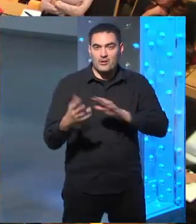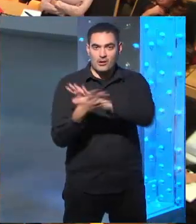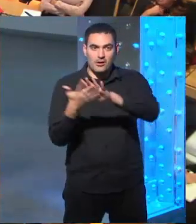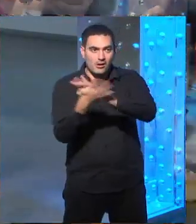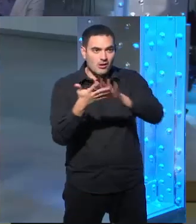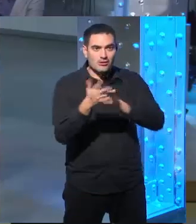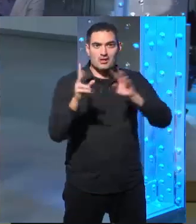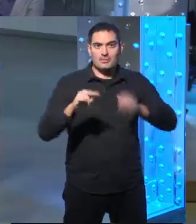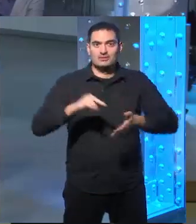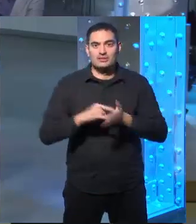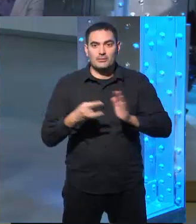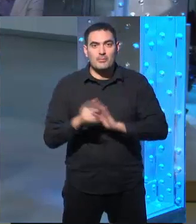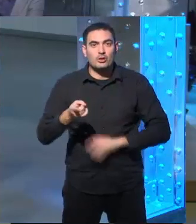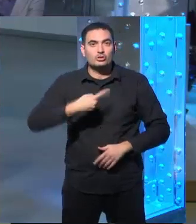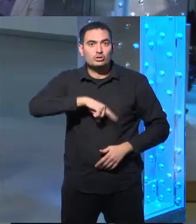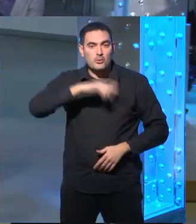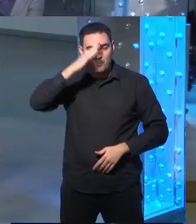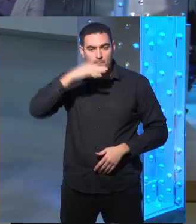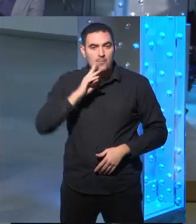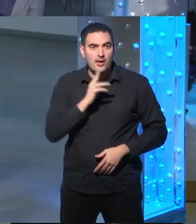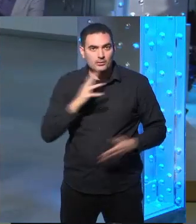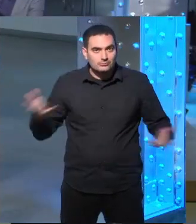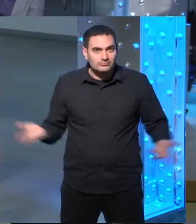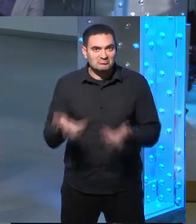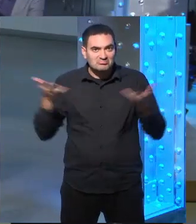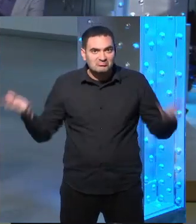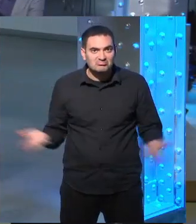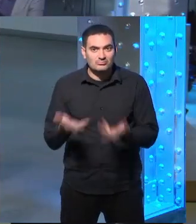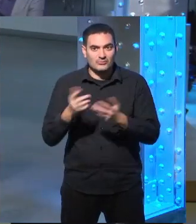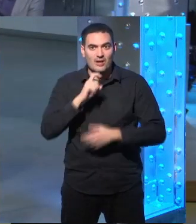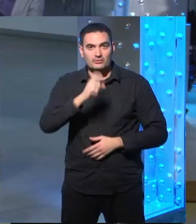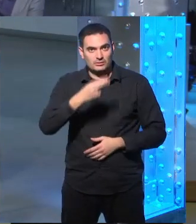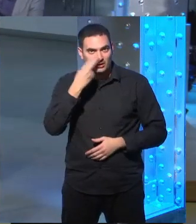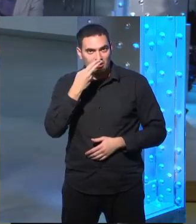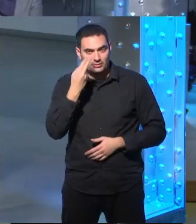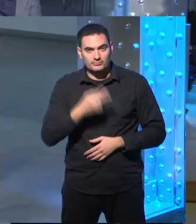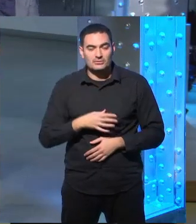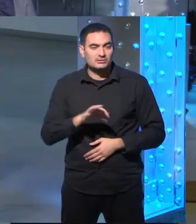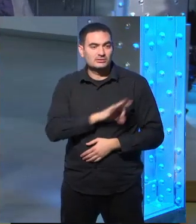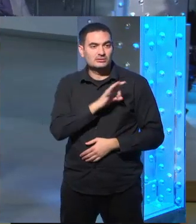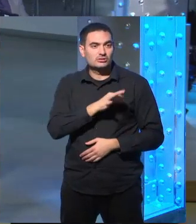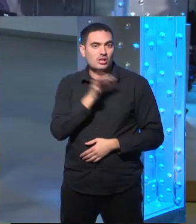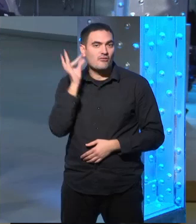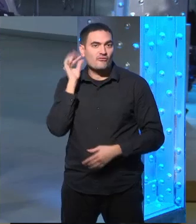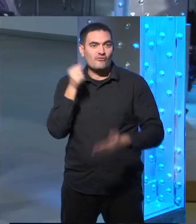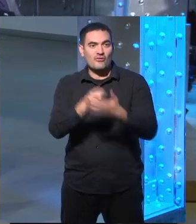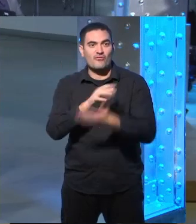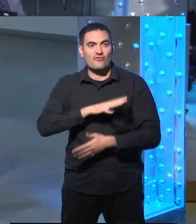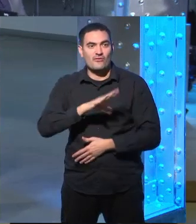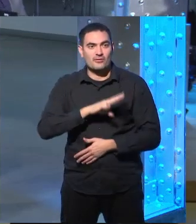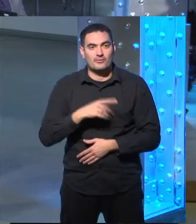about politicians, we talk about systems, but what about ourselves who might be pushing these